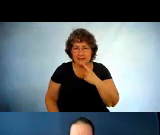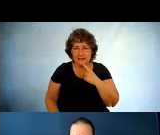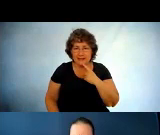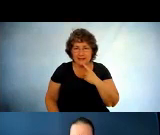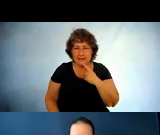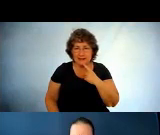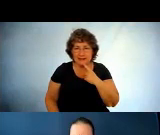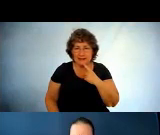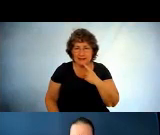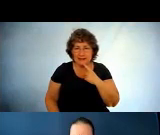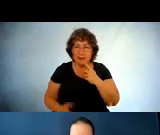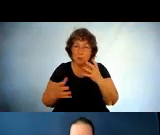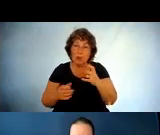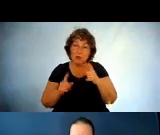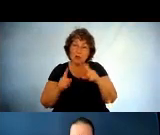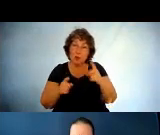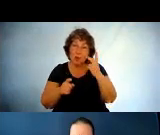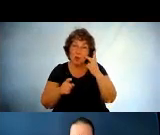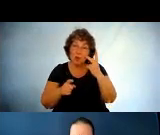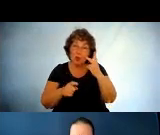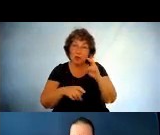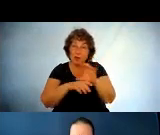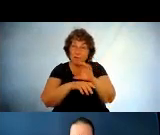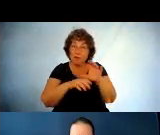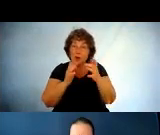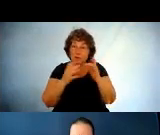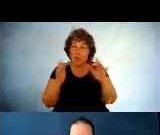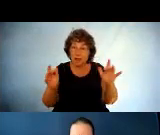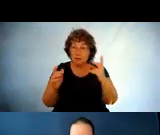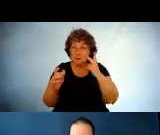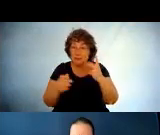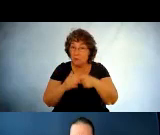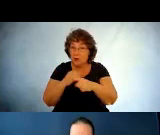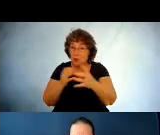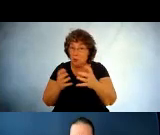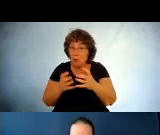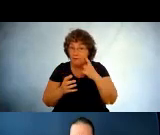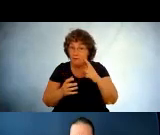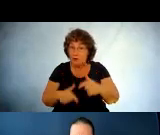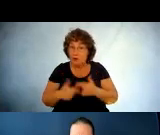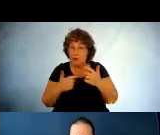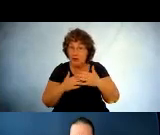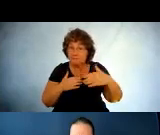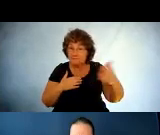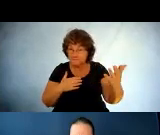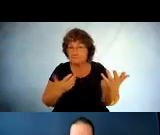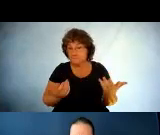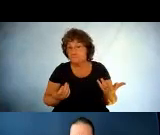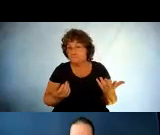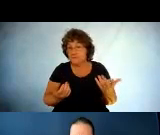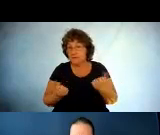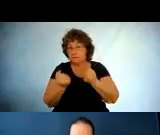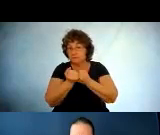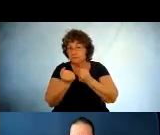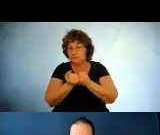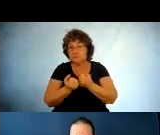would online to see what you like to do for your life. That's great.